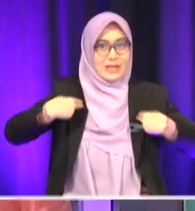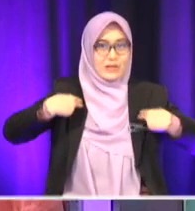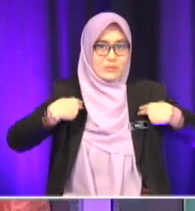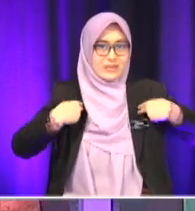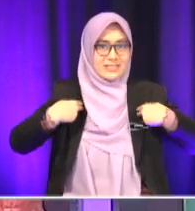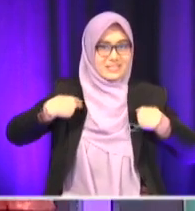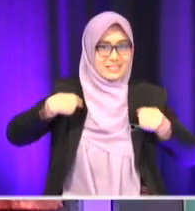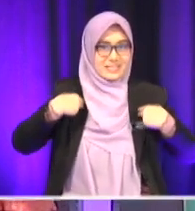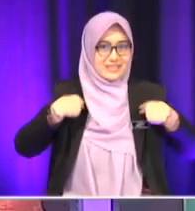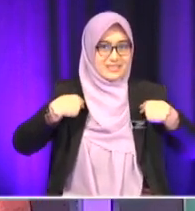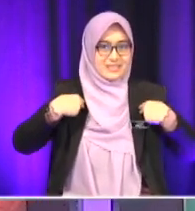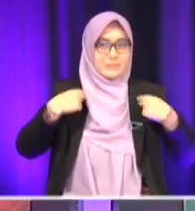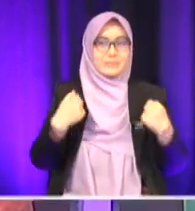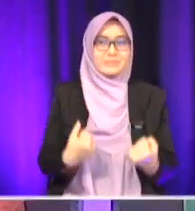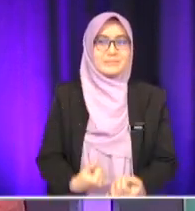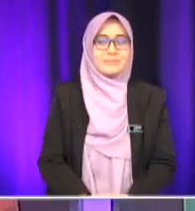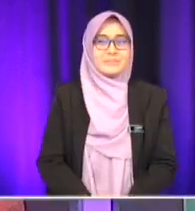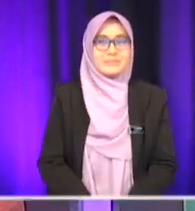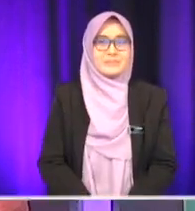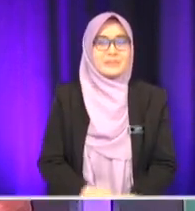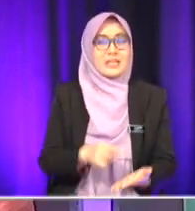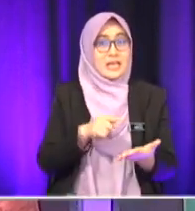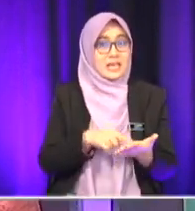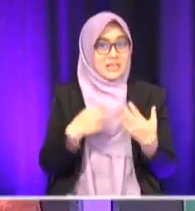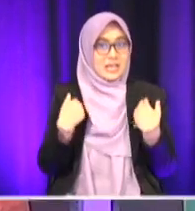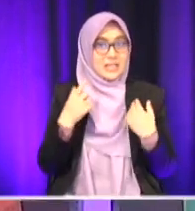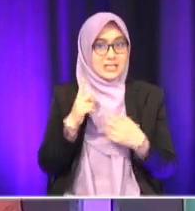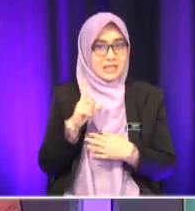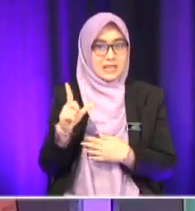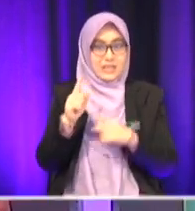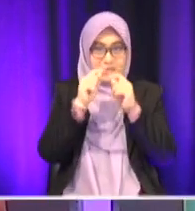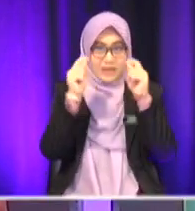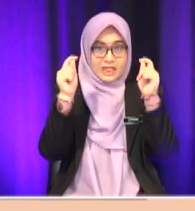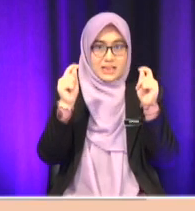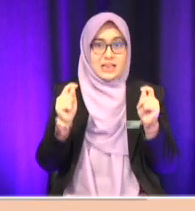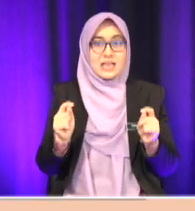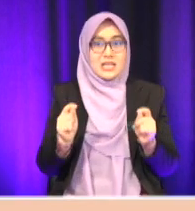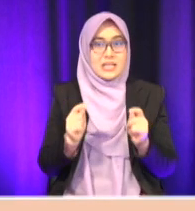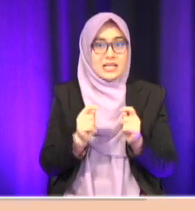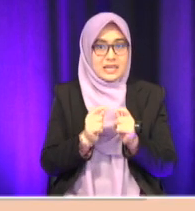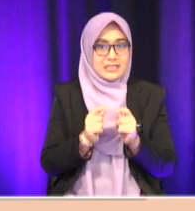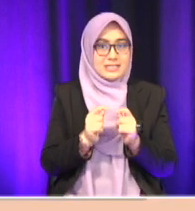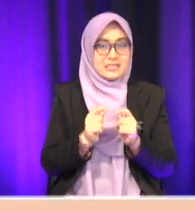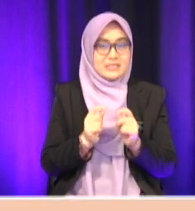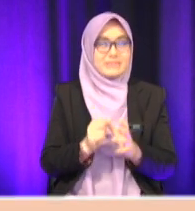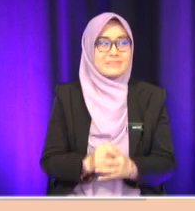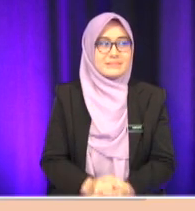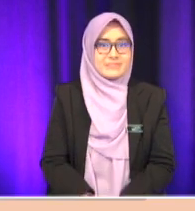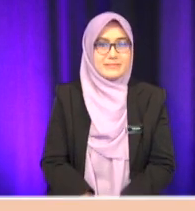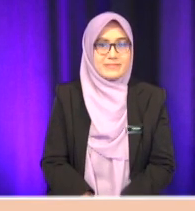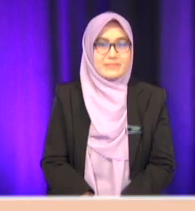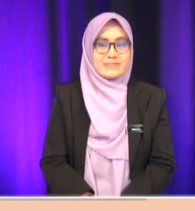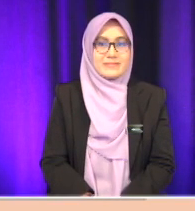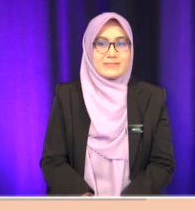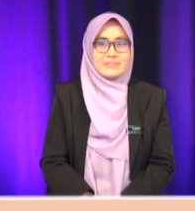pangolin. Okay, so this is the text. The pangolin, often referred to as an